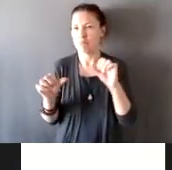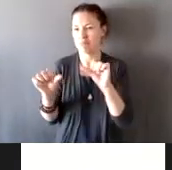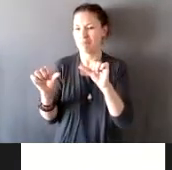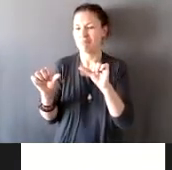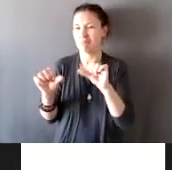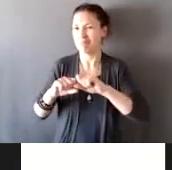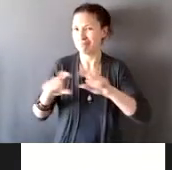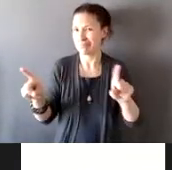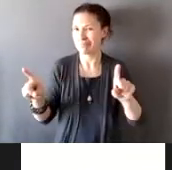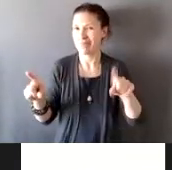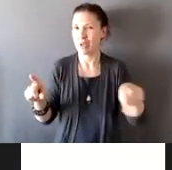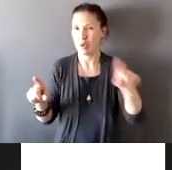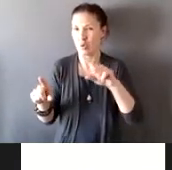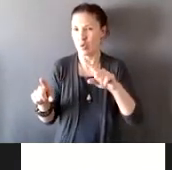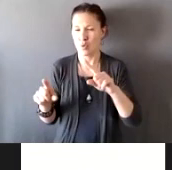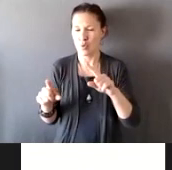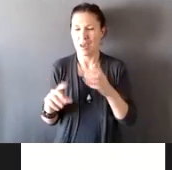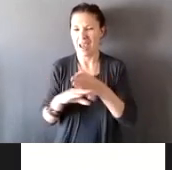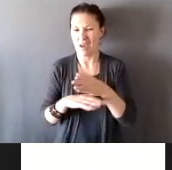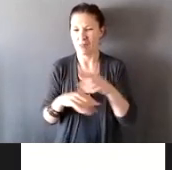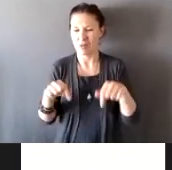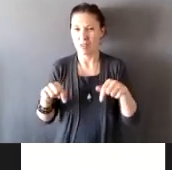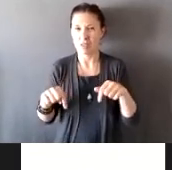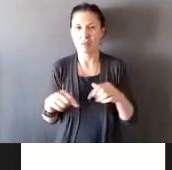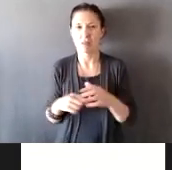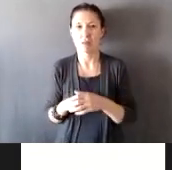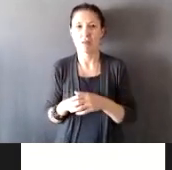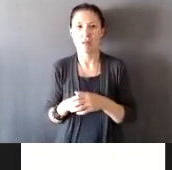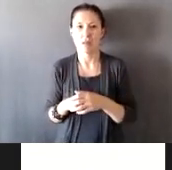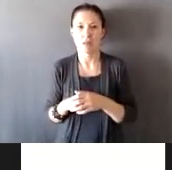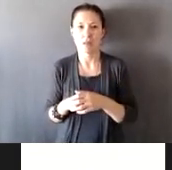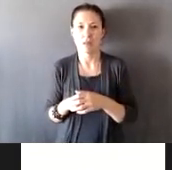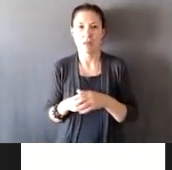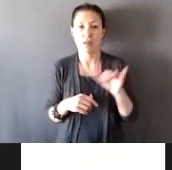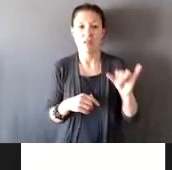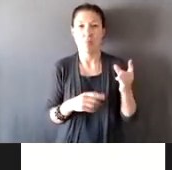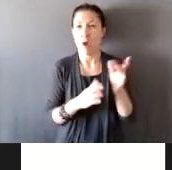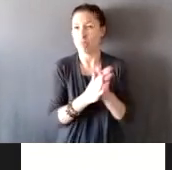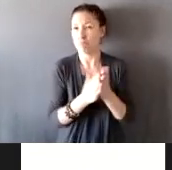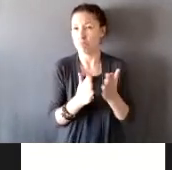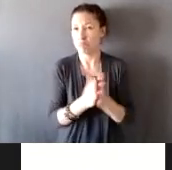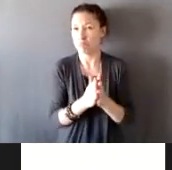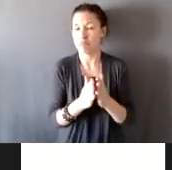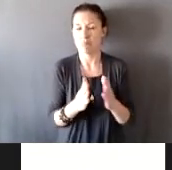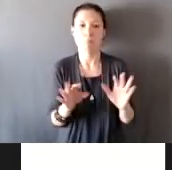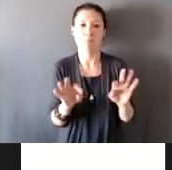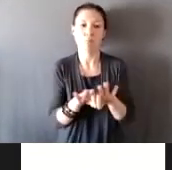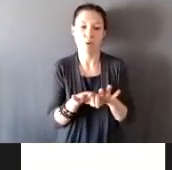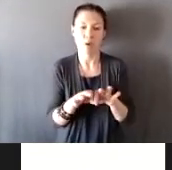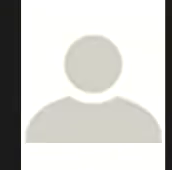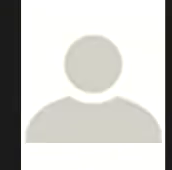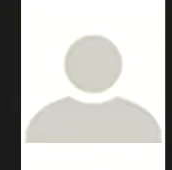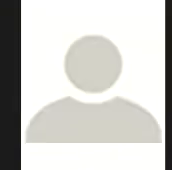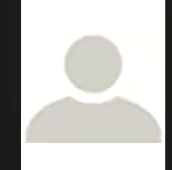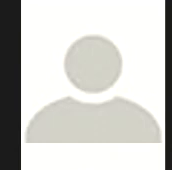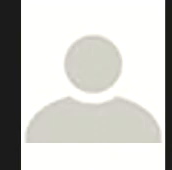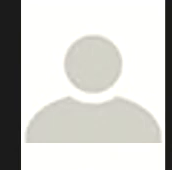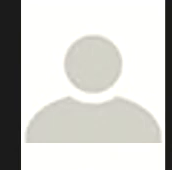workshop, that for me was really pivotal in understanding what my practice meant to